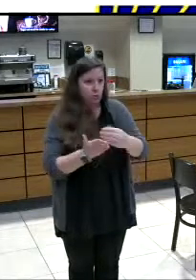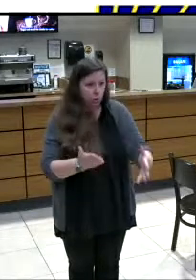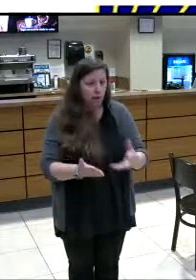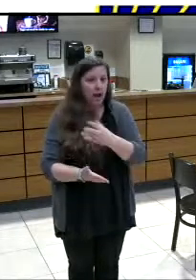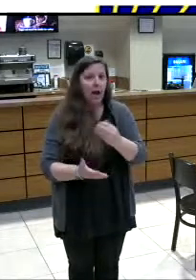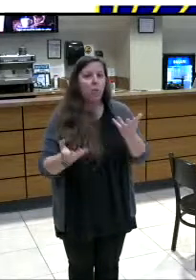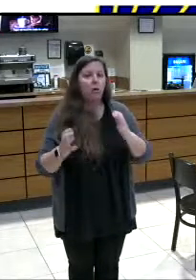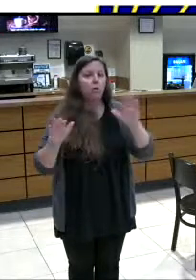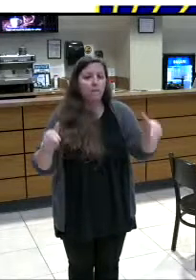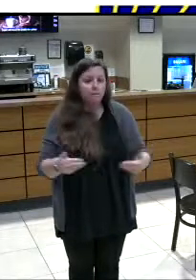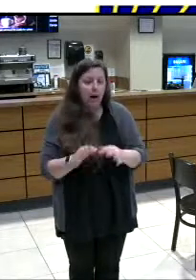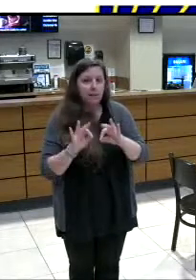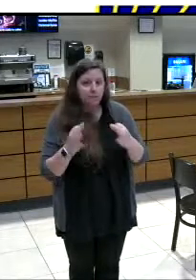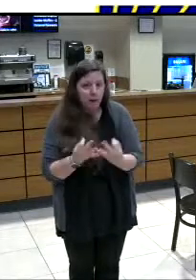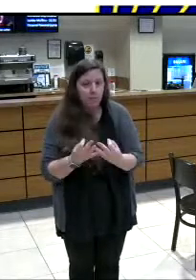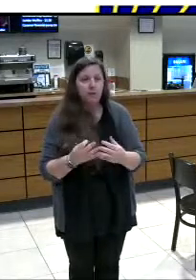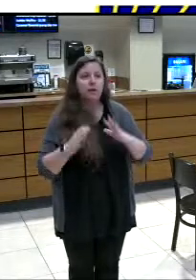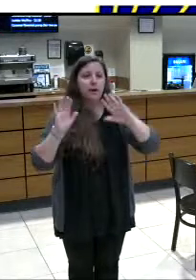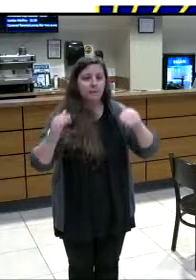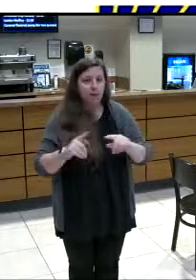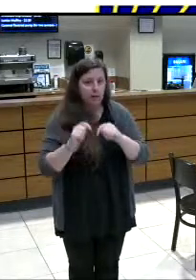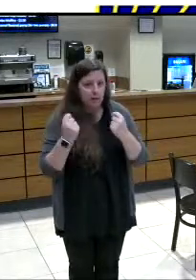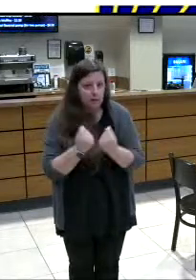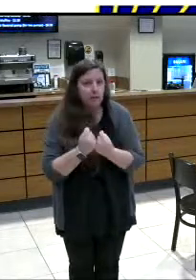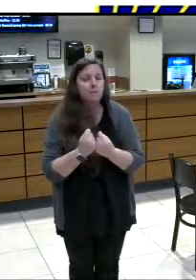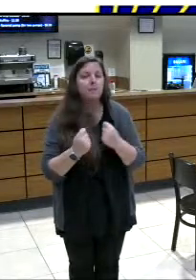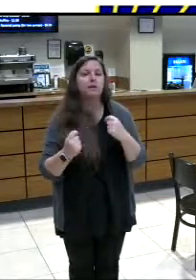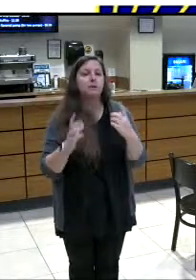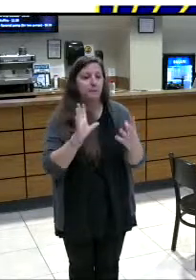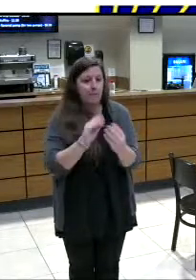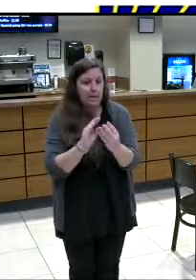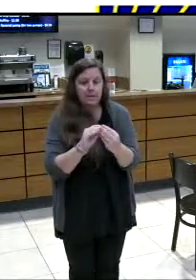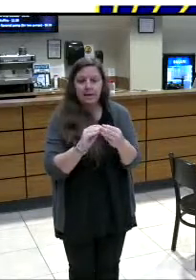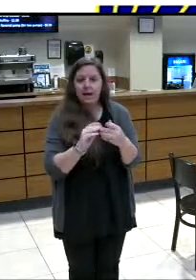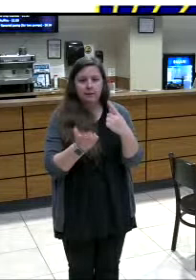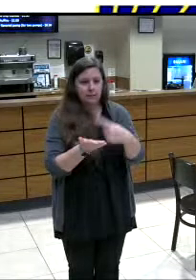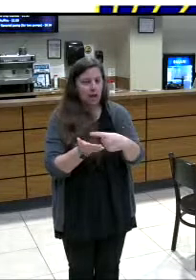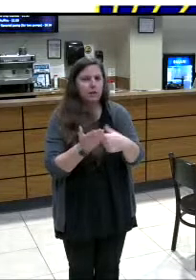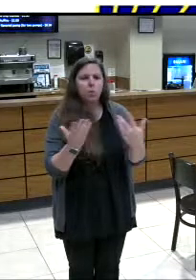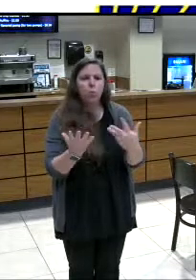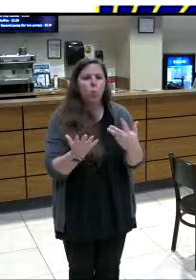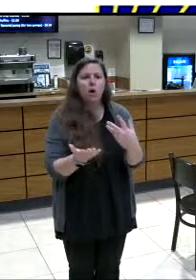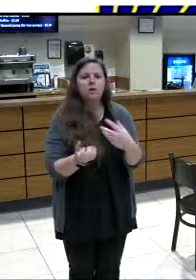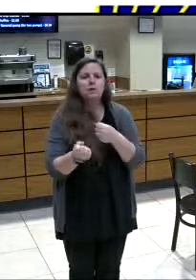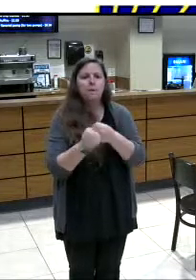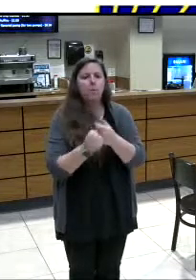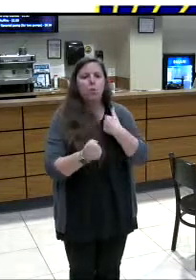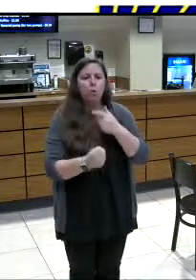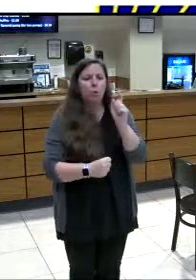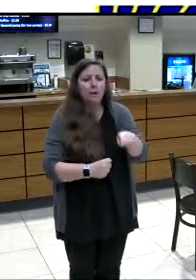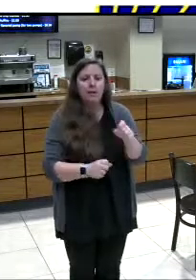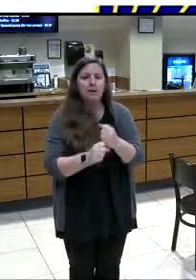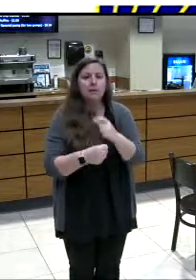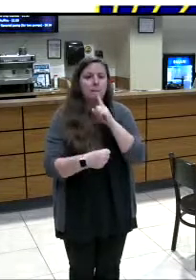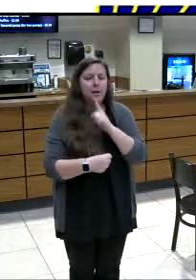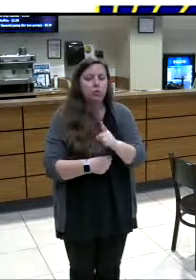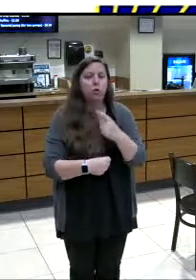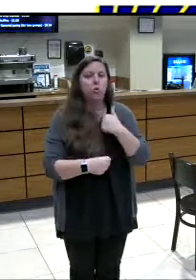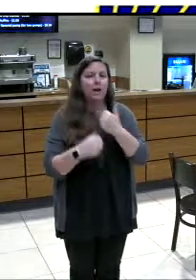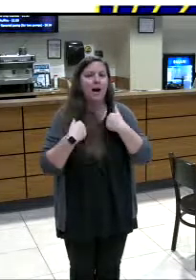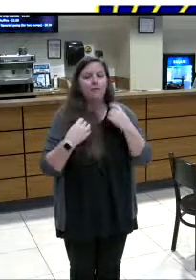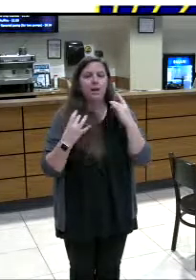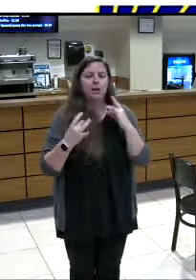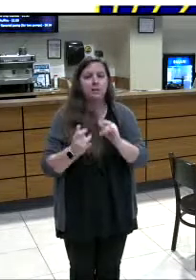the team to a meeting to discuss what supports are needed to ensure a smooth